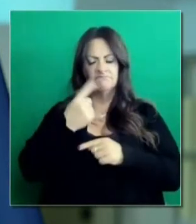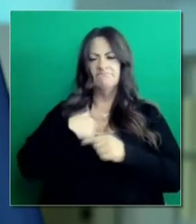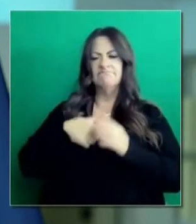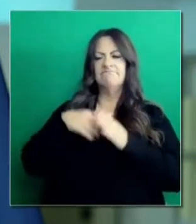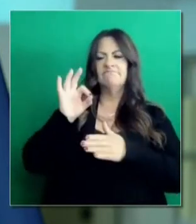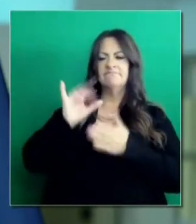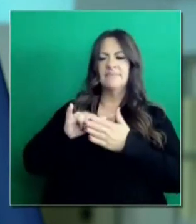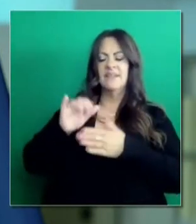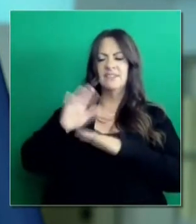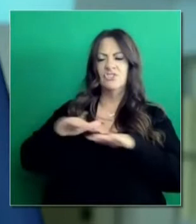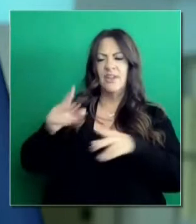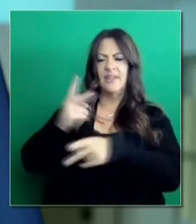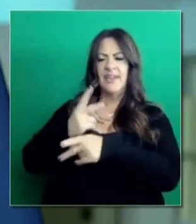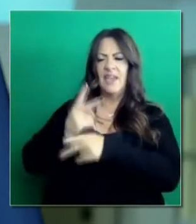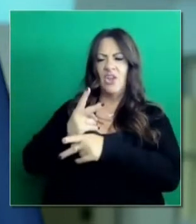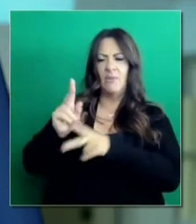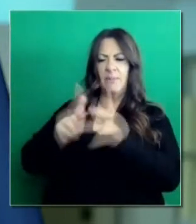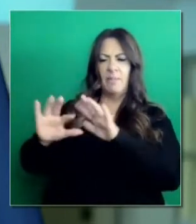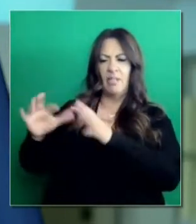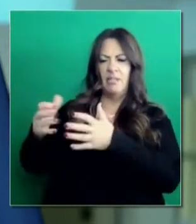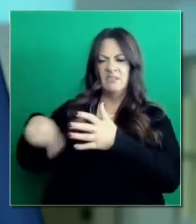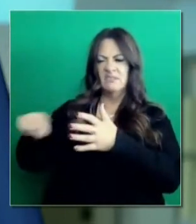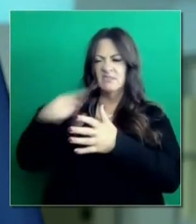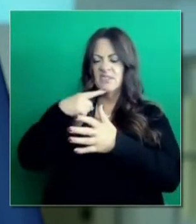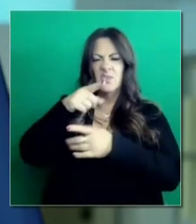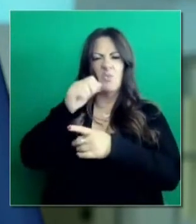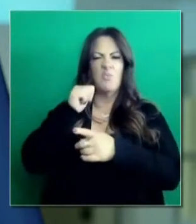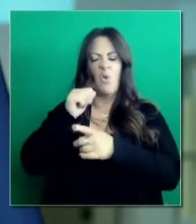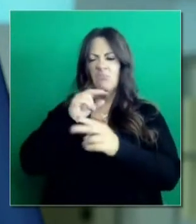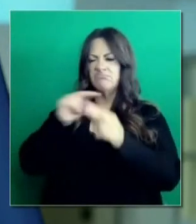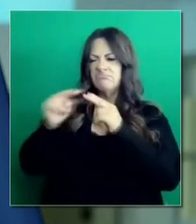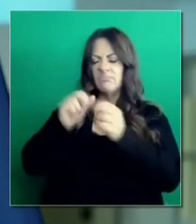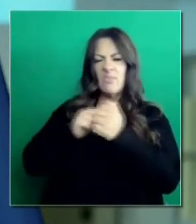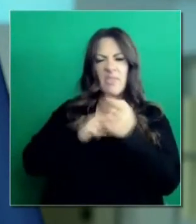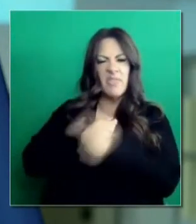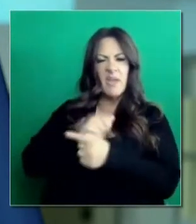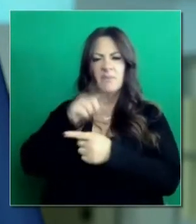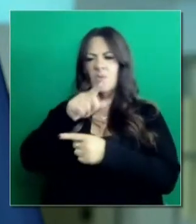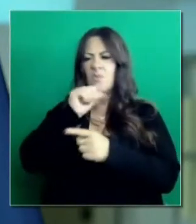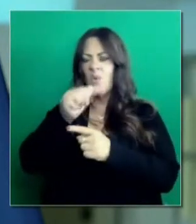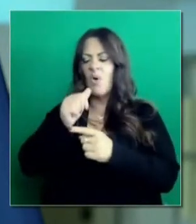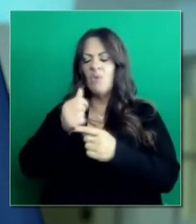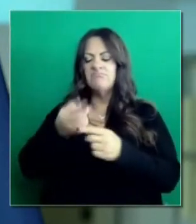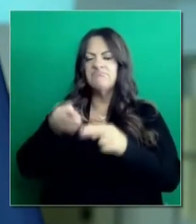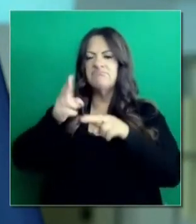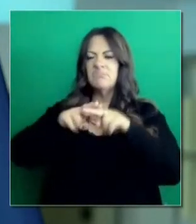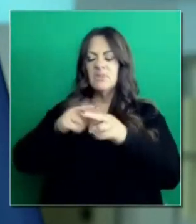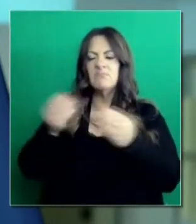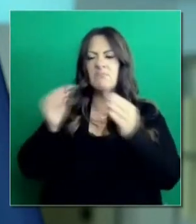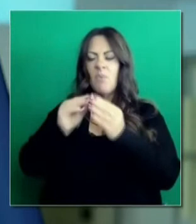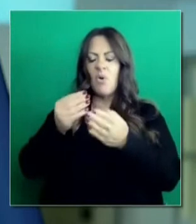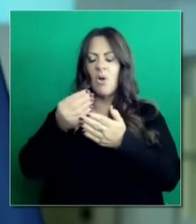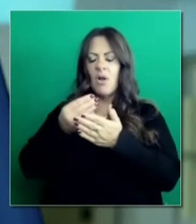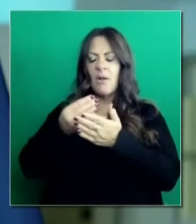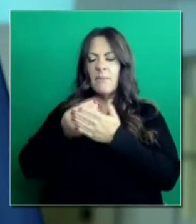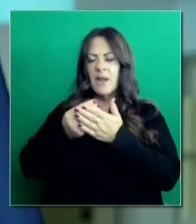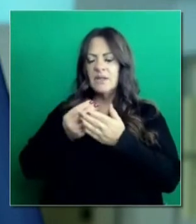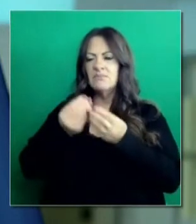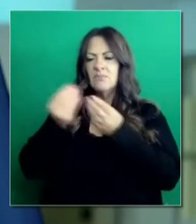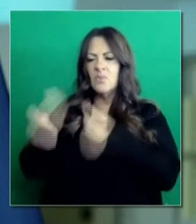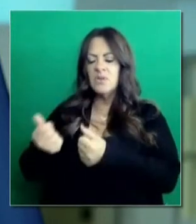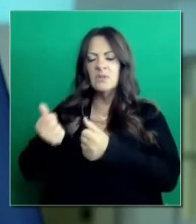on COVID-19 related issues, like increased money for PPE, like they have to pay for all of that mostly out of their own